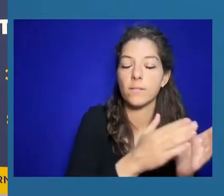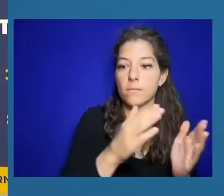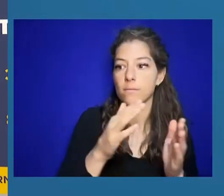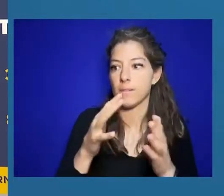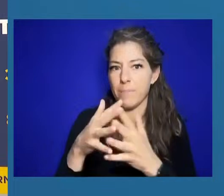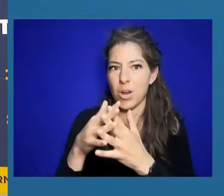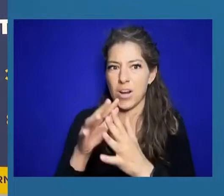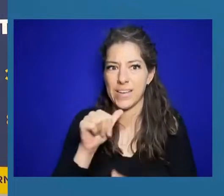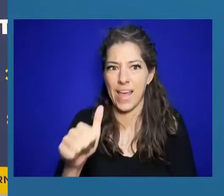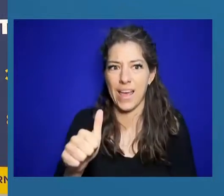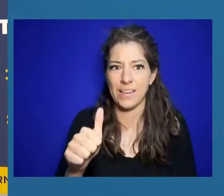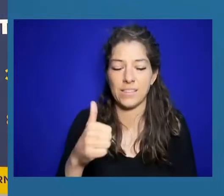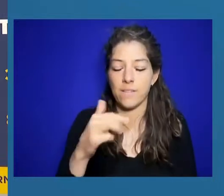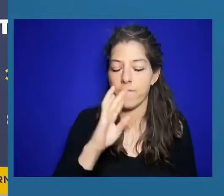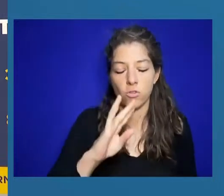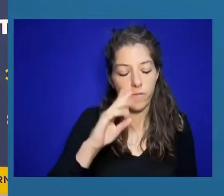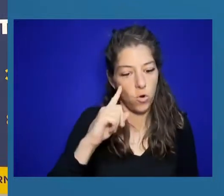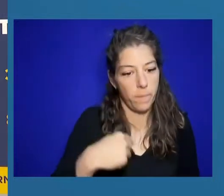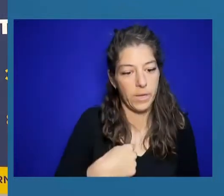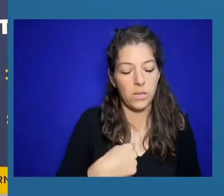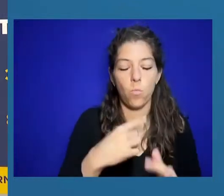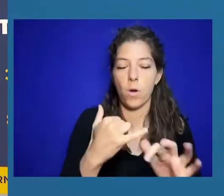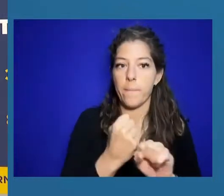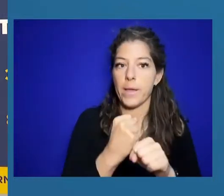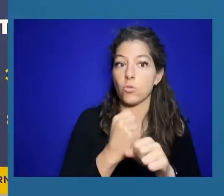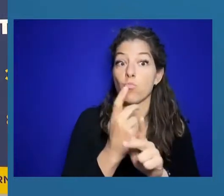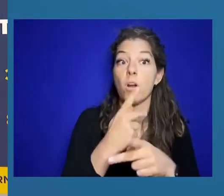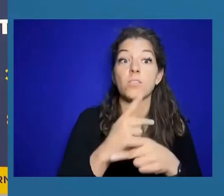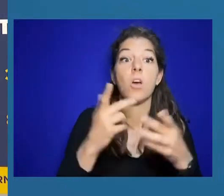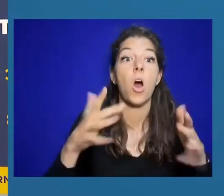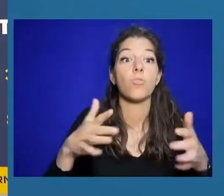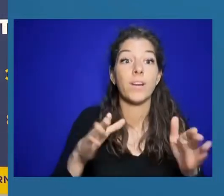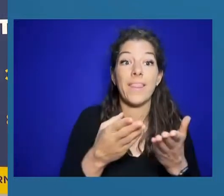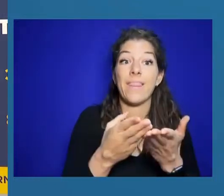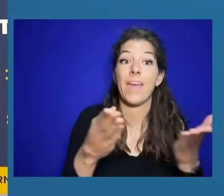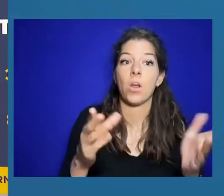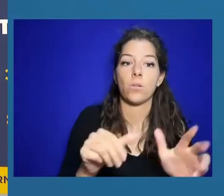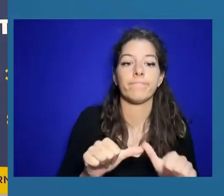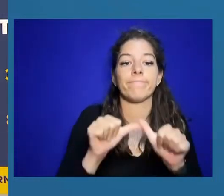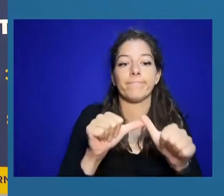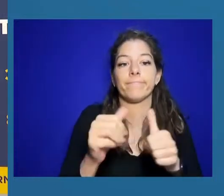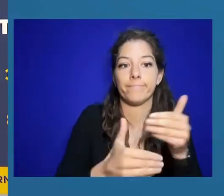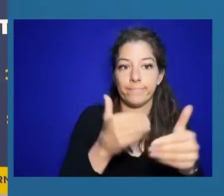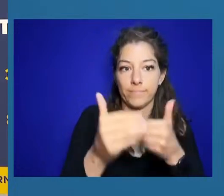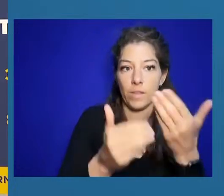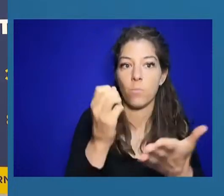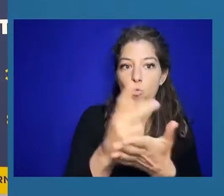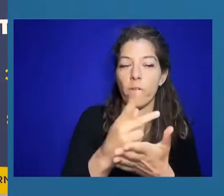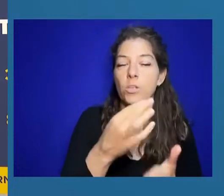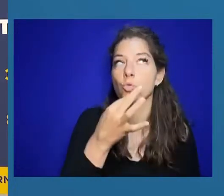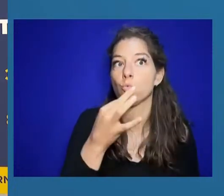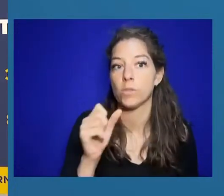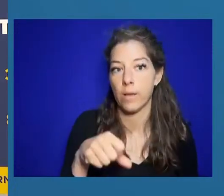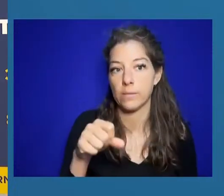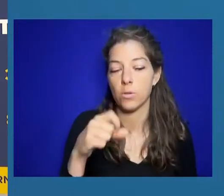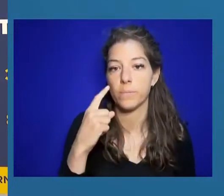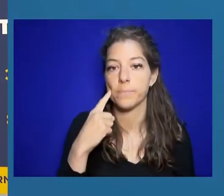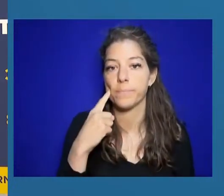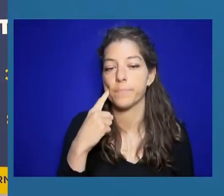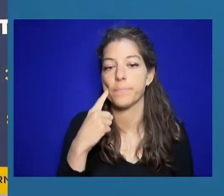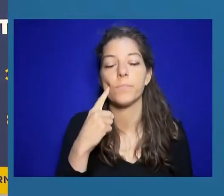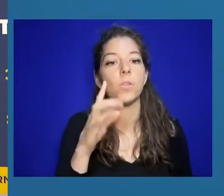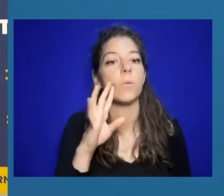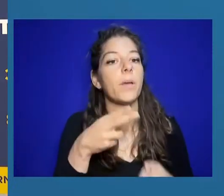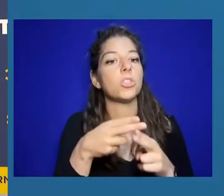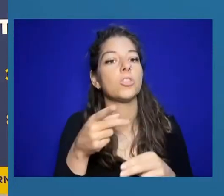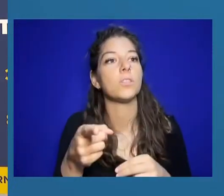to me, but we're doing everything we can to make sure the products that are already out there seeking approvals get them as soon as possible. Governor, you mentioned during your